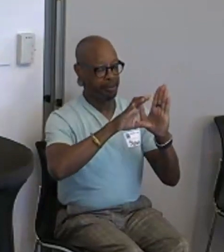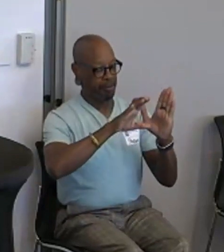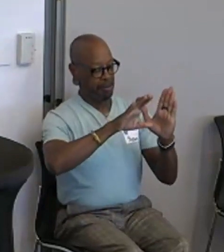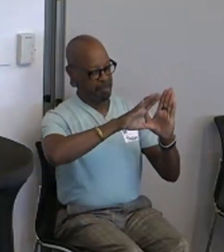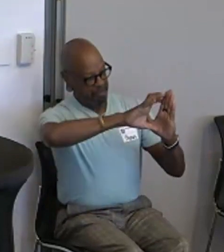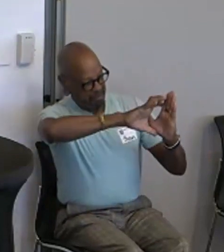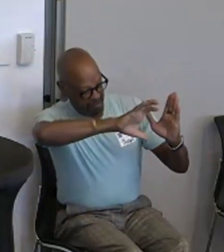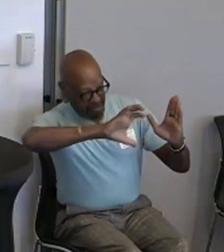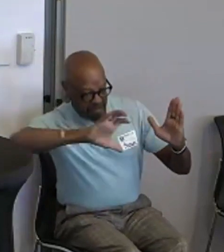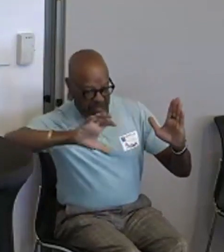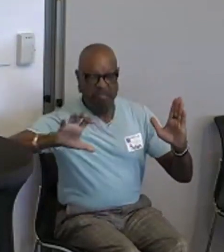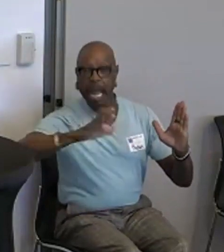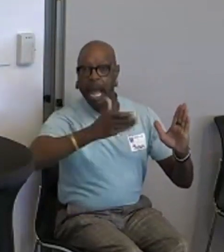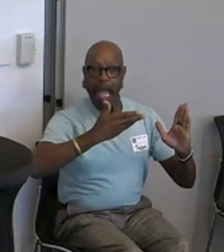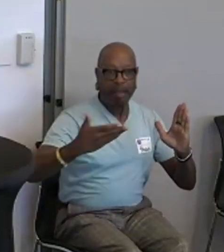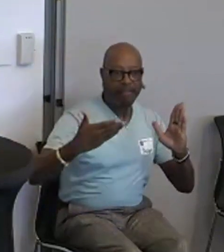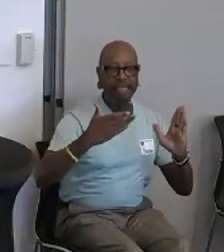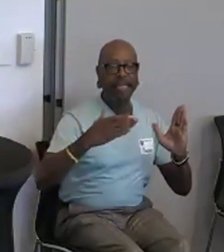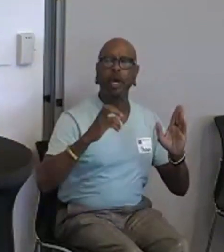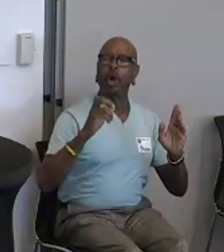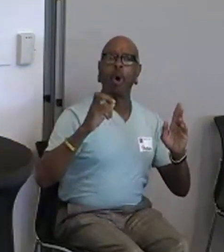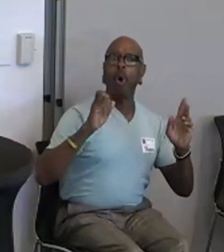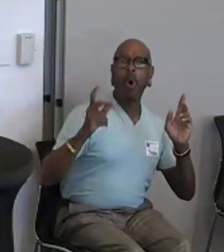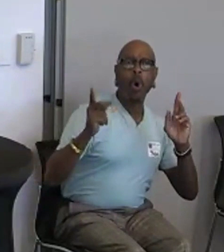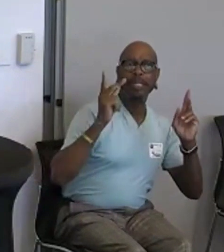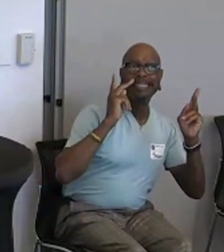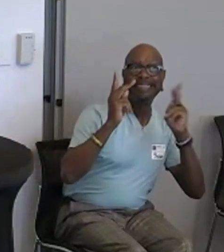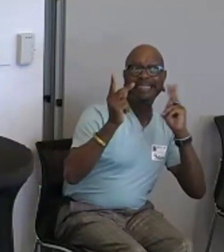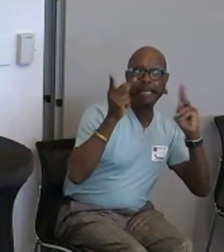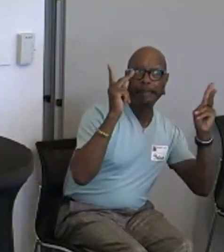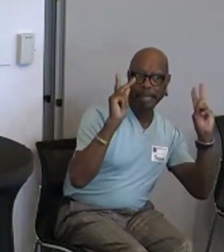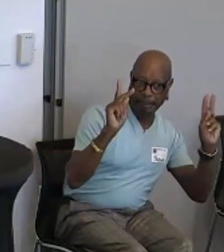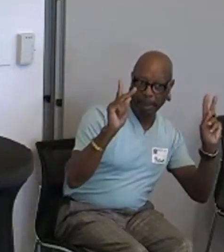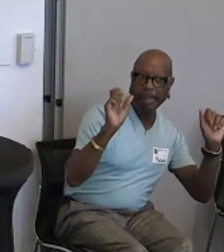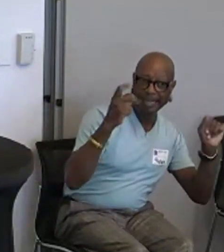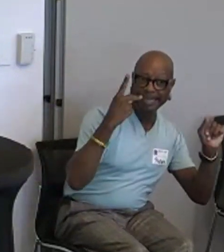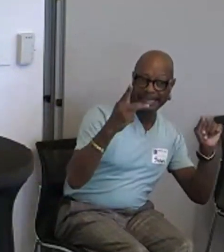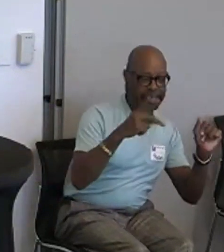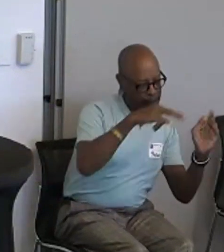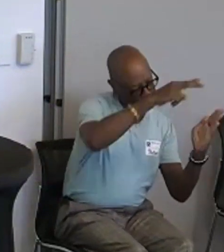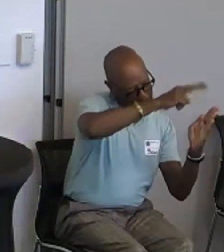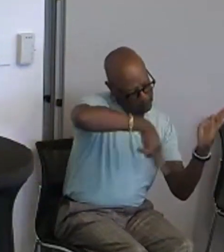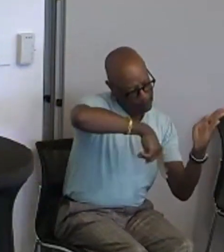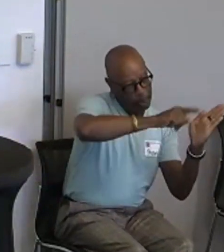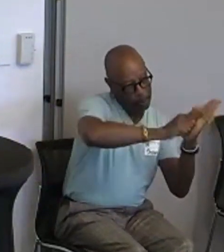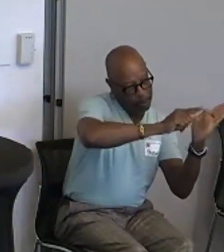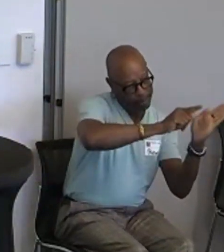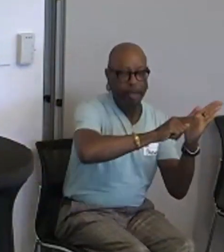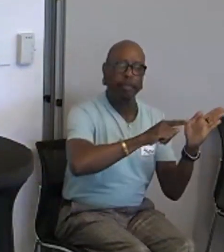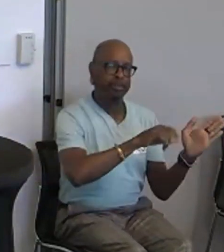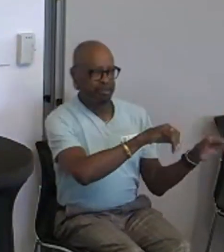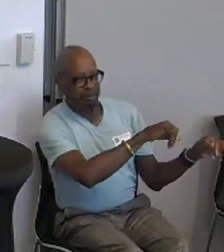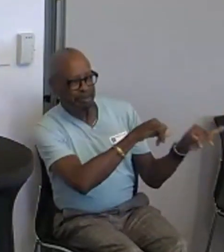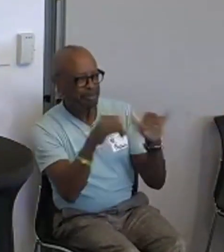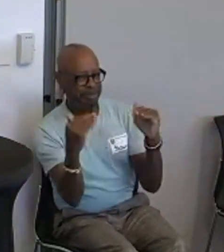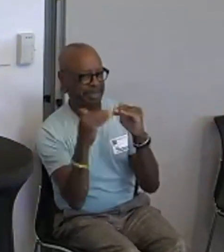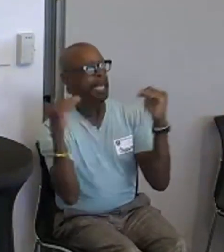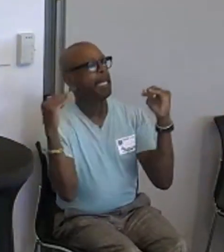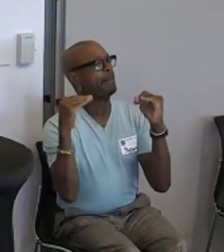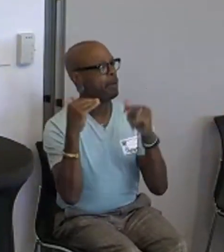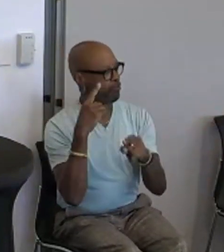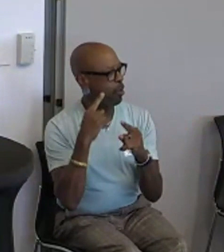the things that everybody, all the sighted people, are seeing in the newspaper. I also, by the way, I'm just finishing the Wizard of